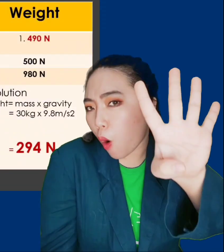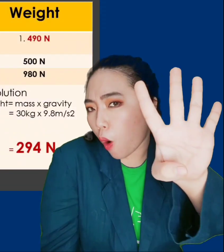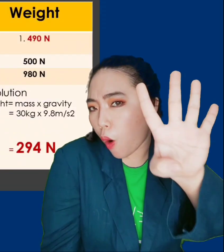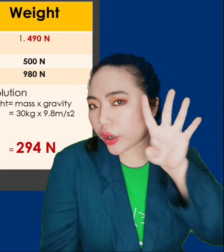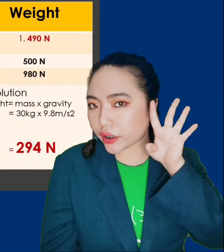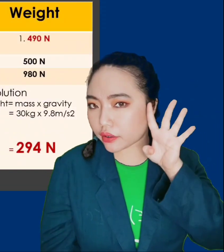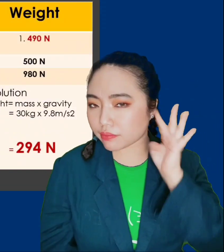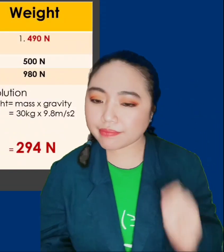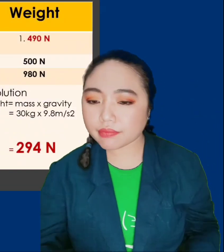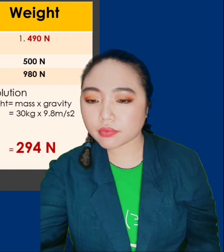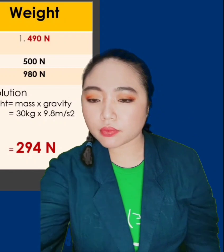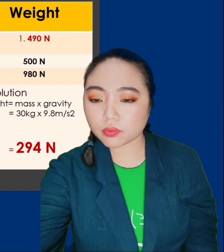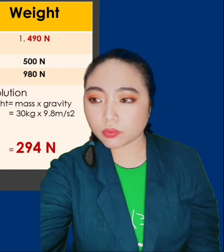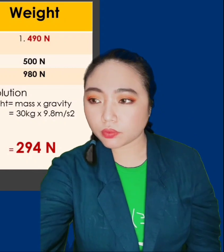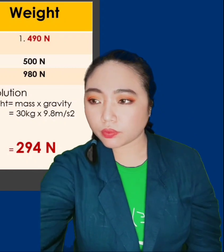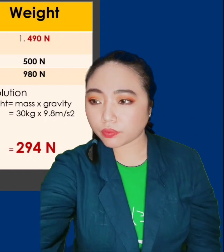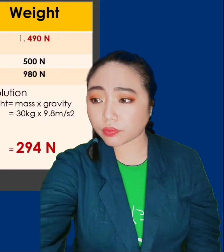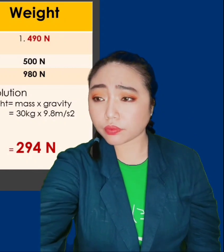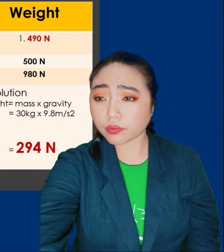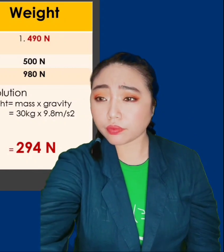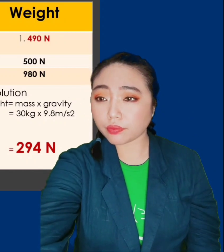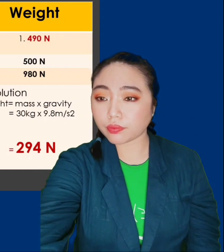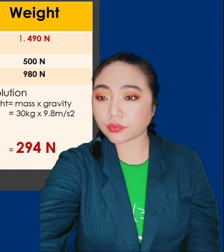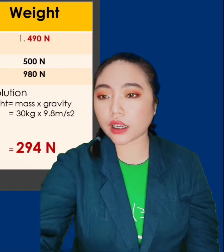Last, number 4.